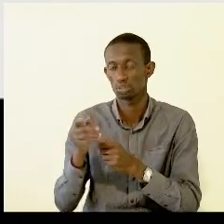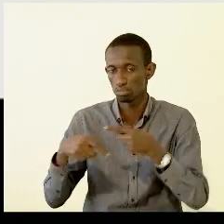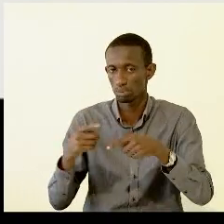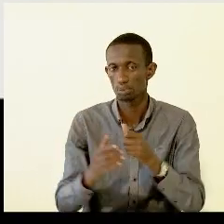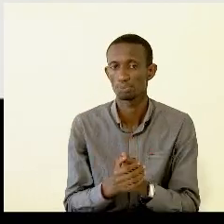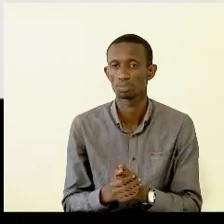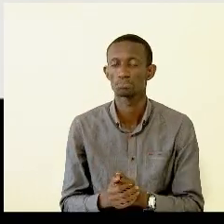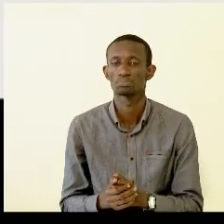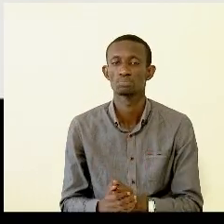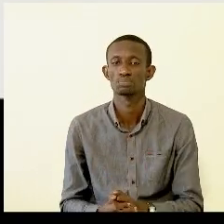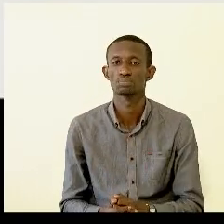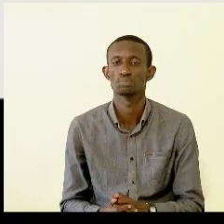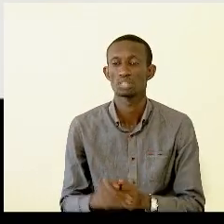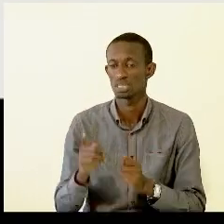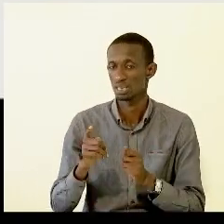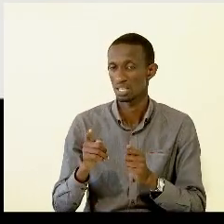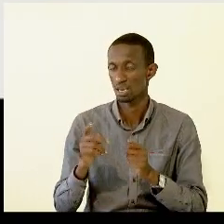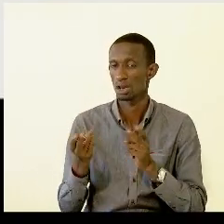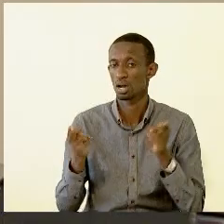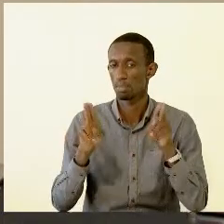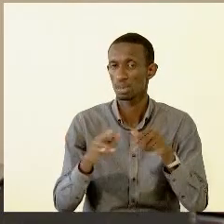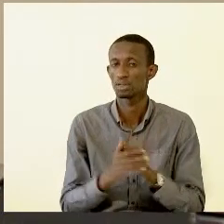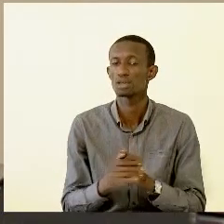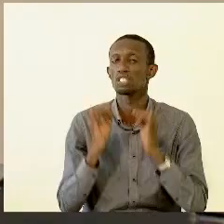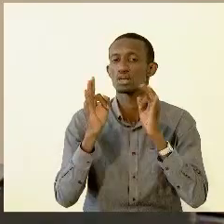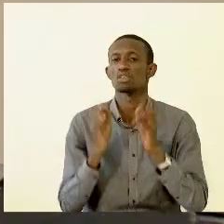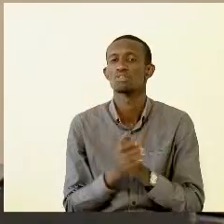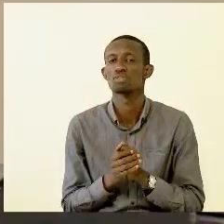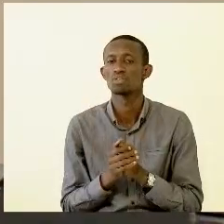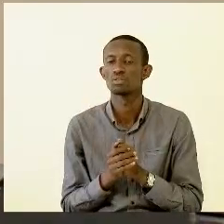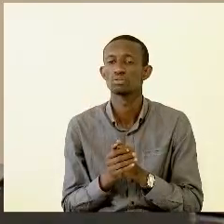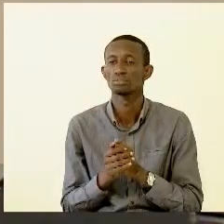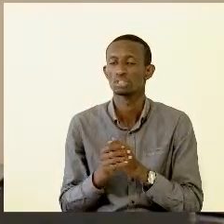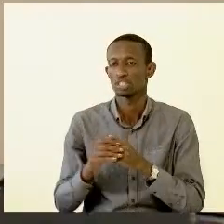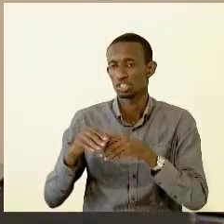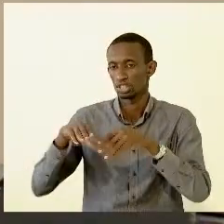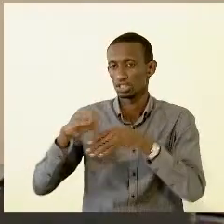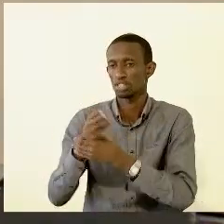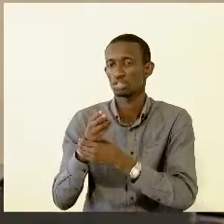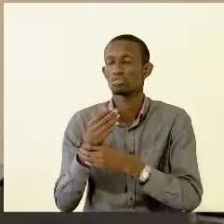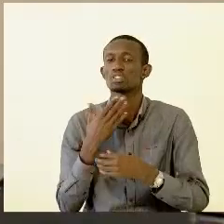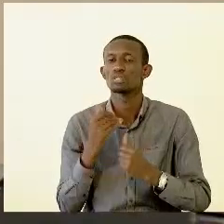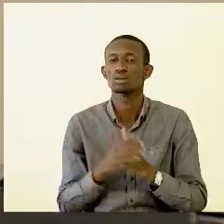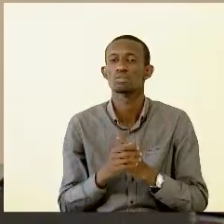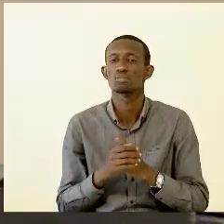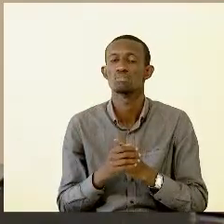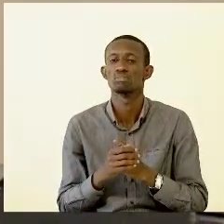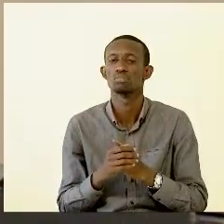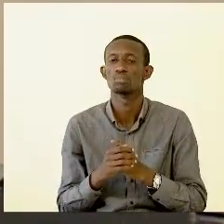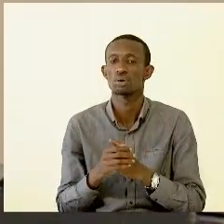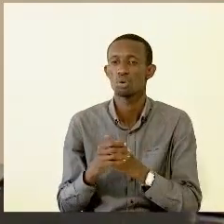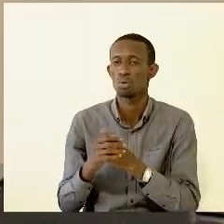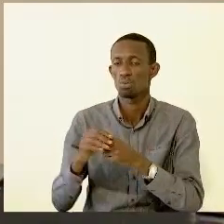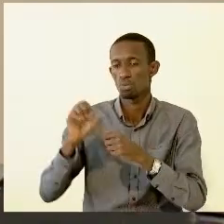guttation then happens when leaves close their stomata, and then water will